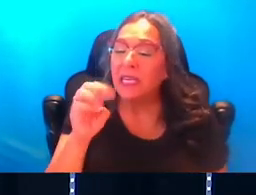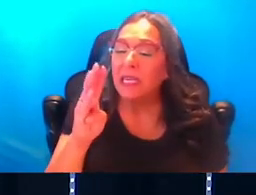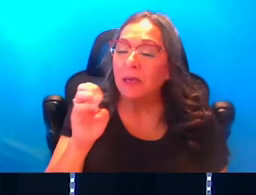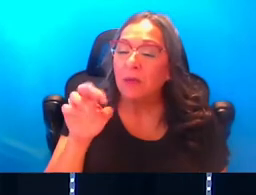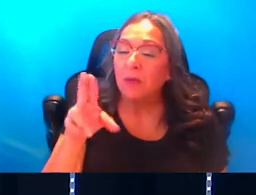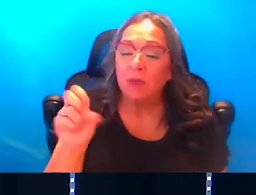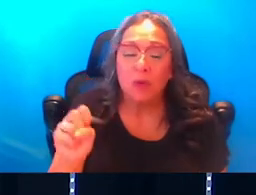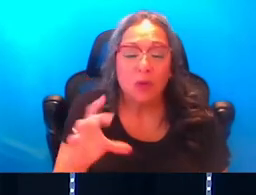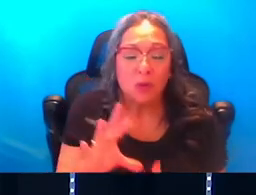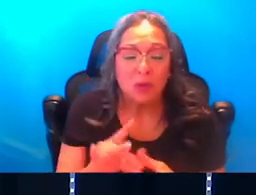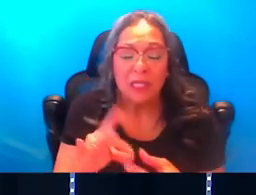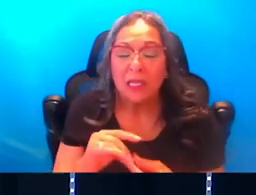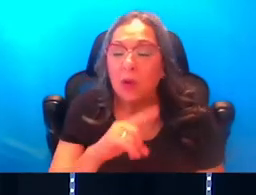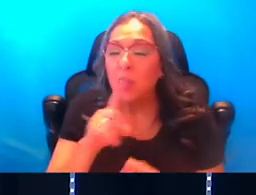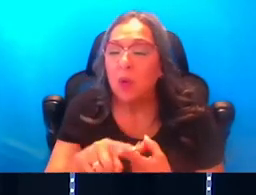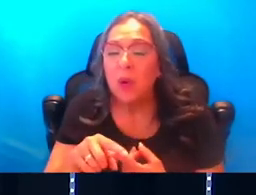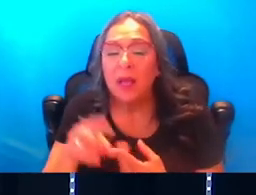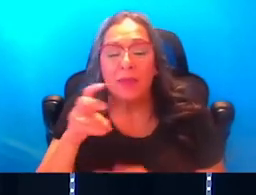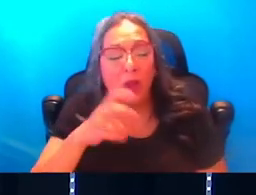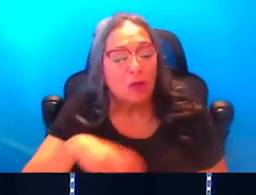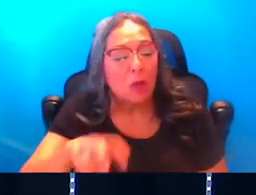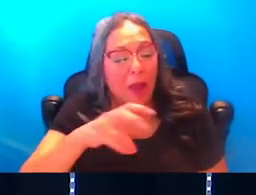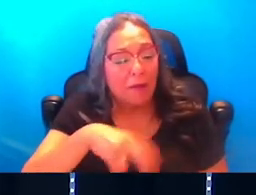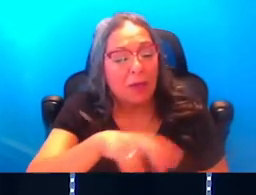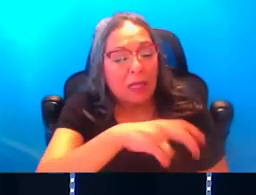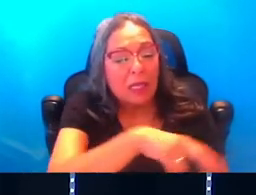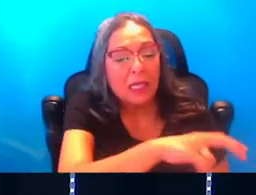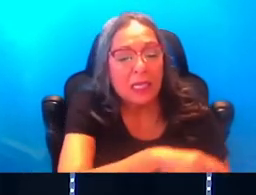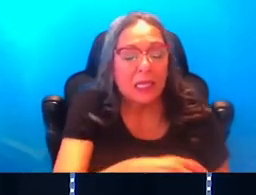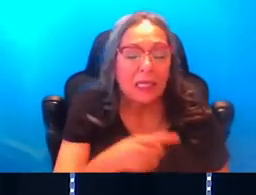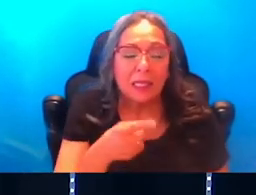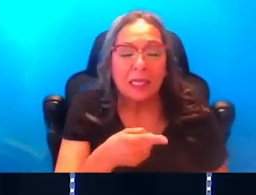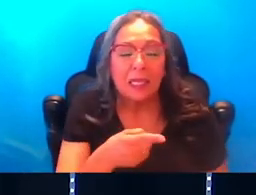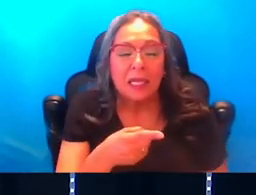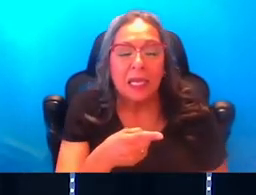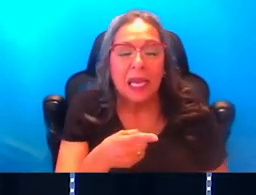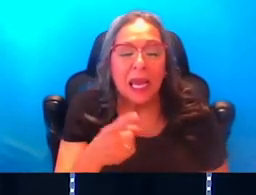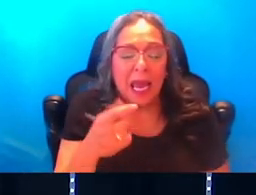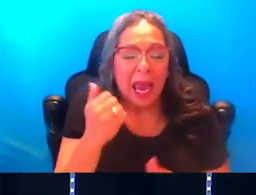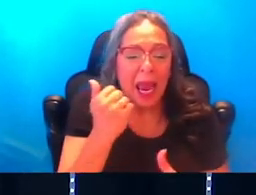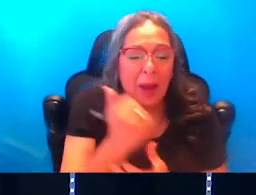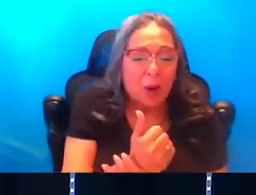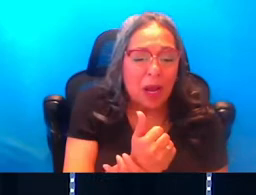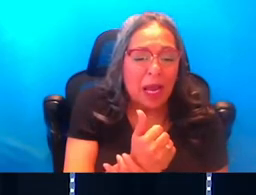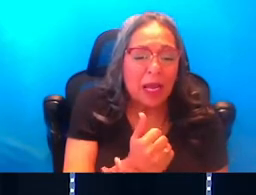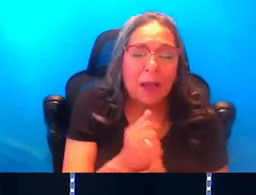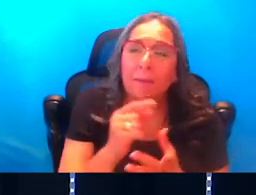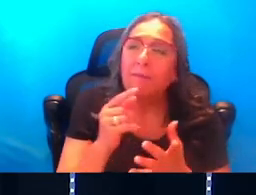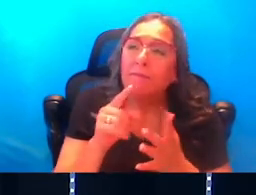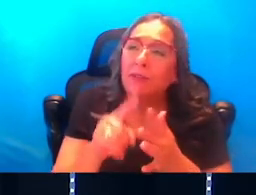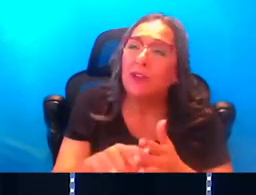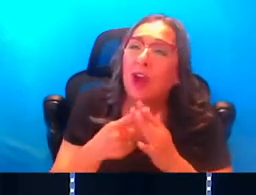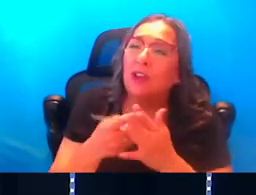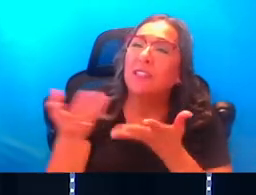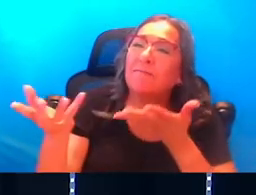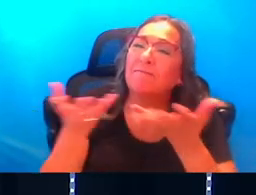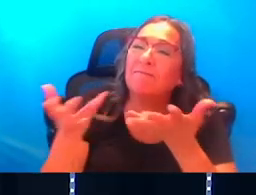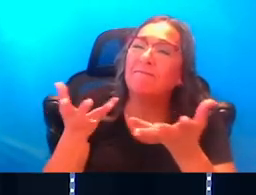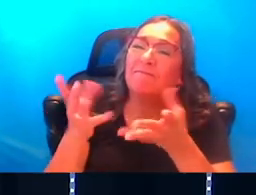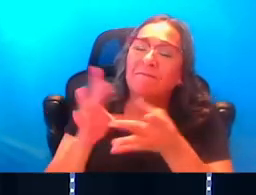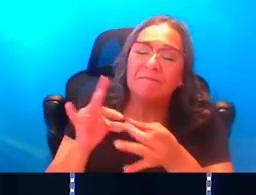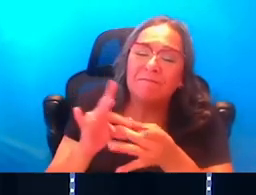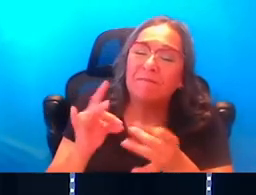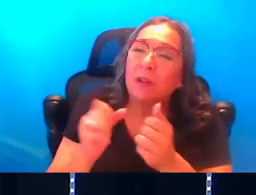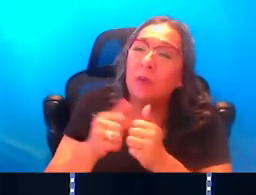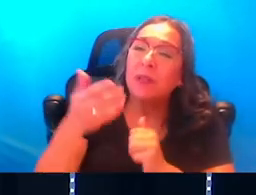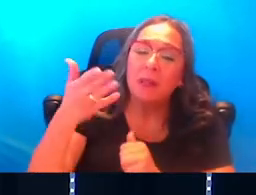as he's traveling to Moriah, there's a moment where Abraham hashes this out with God. And so I want you to imagine they've